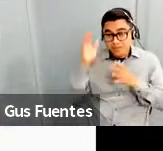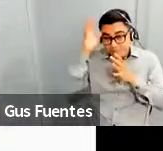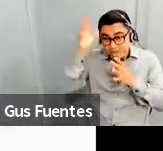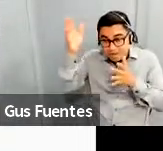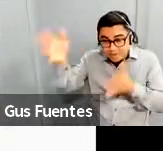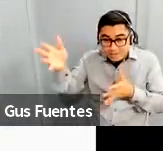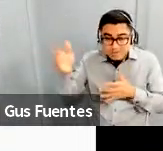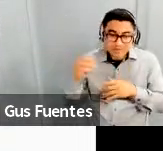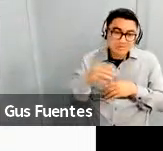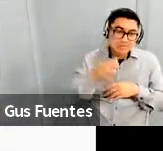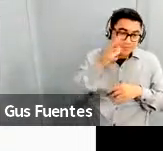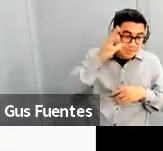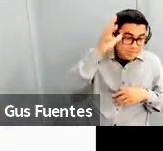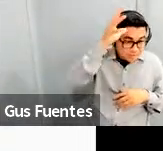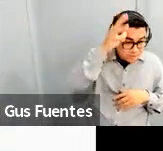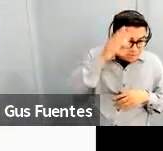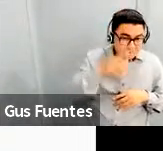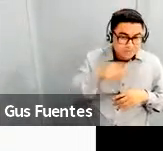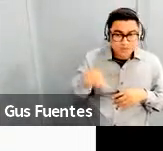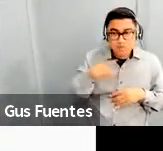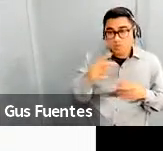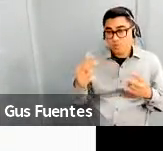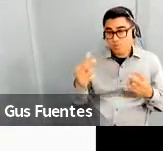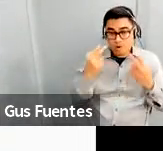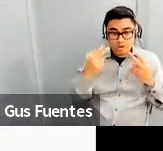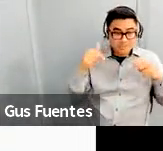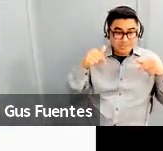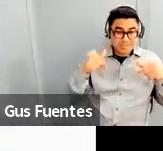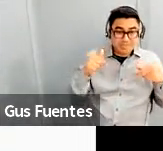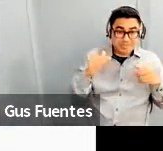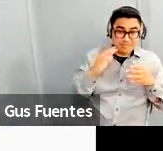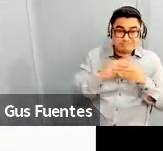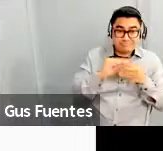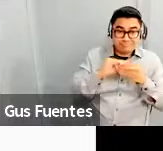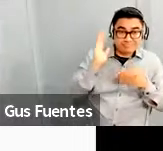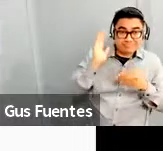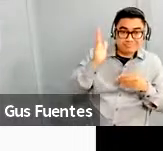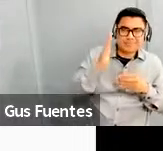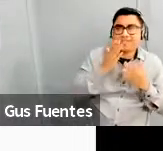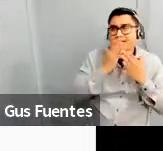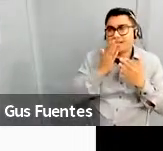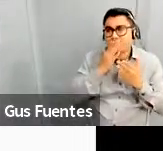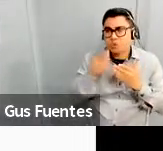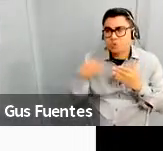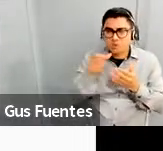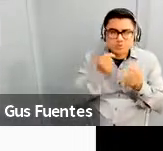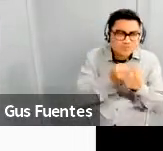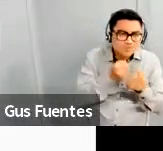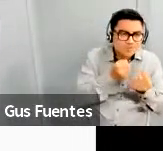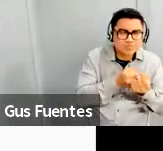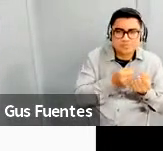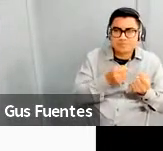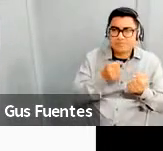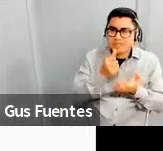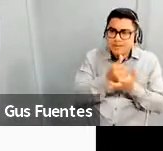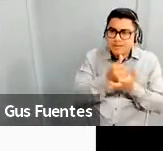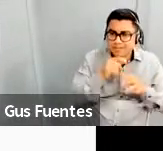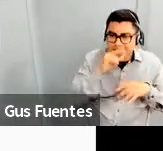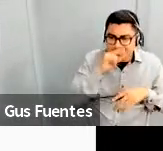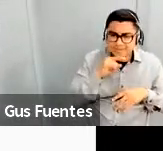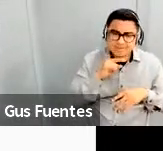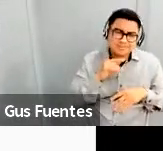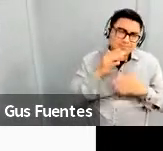and family members out there who've been watching, thank you so much for everything that you've done to keep kids engaged. I know how hard it has